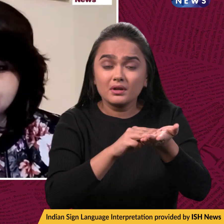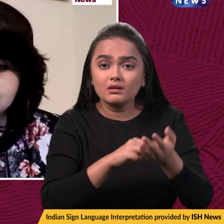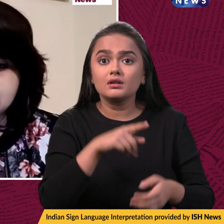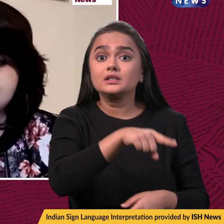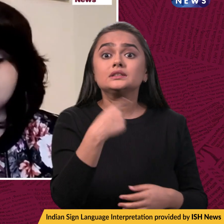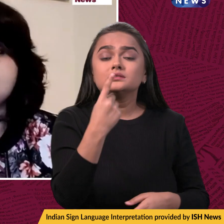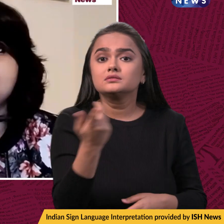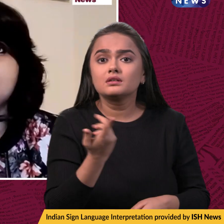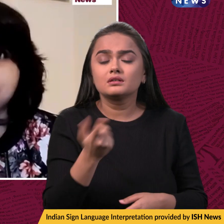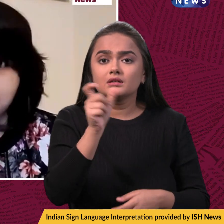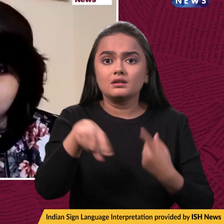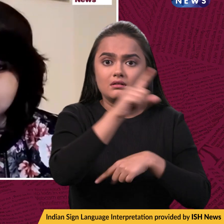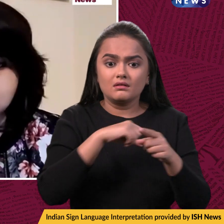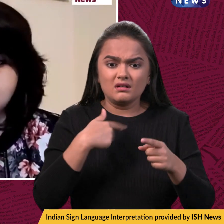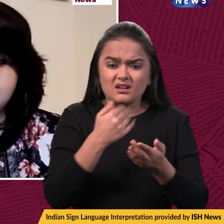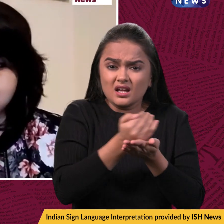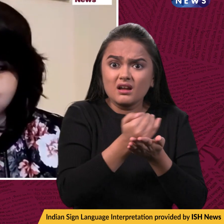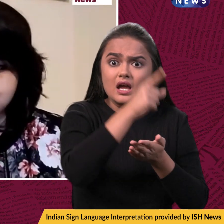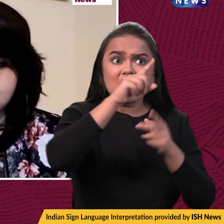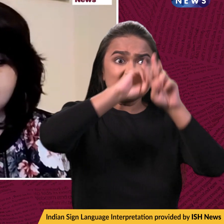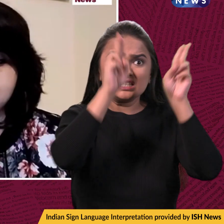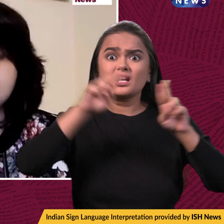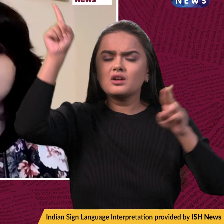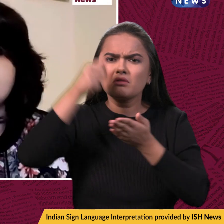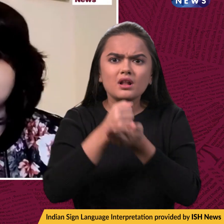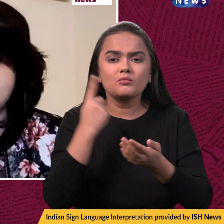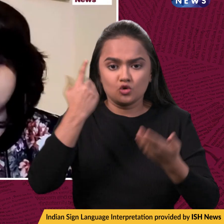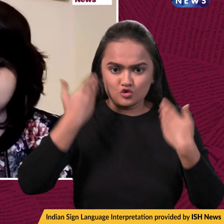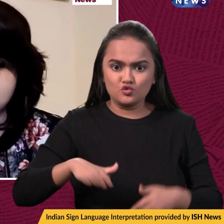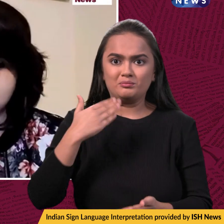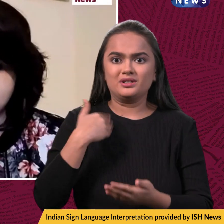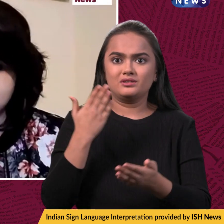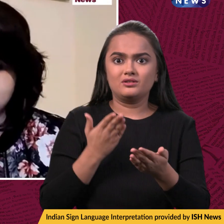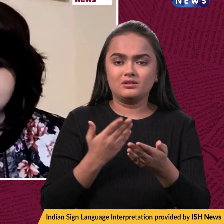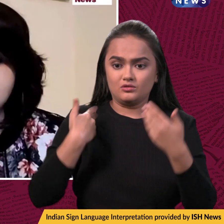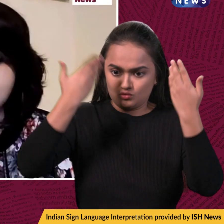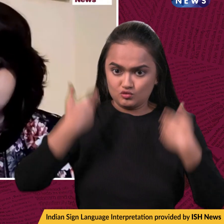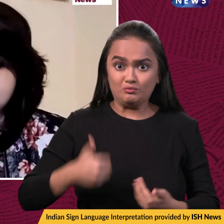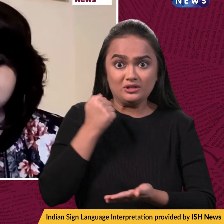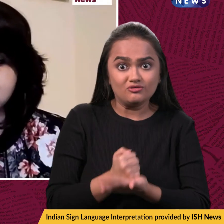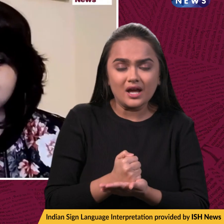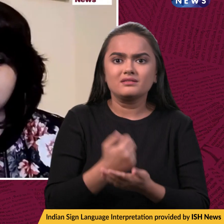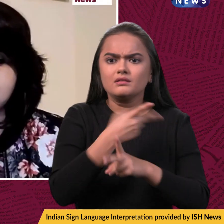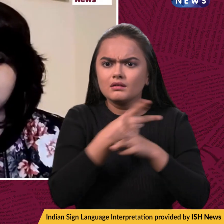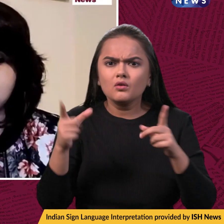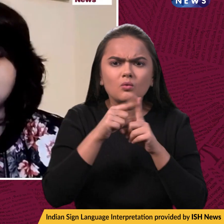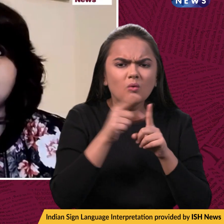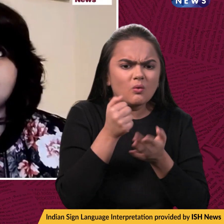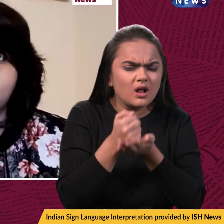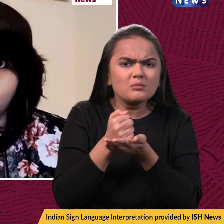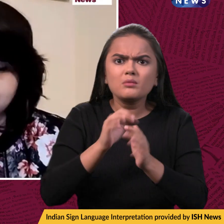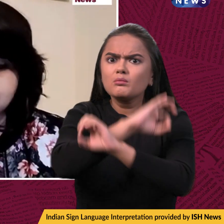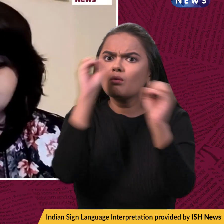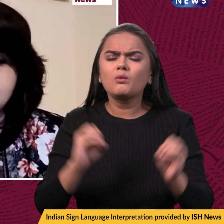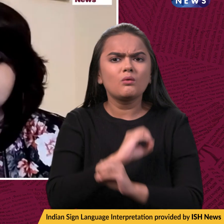international community is failing to prevent violence, prosecution, and human rights violations, which continue to drive people from